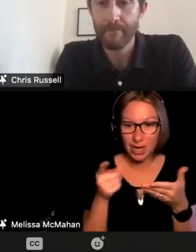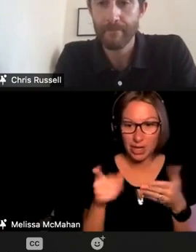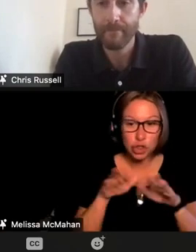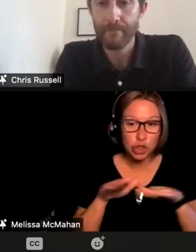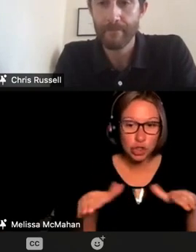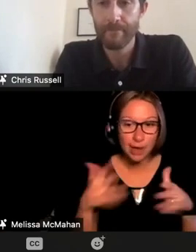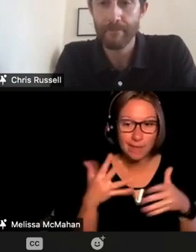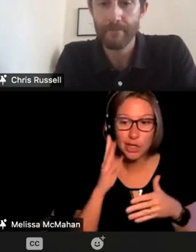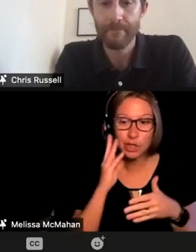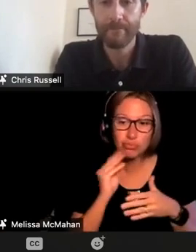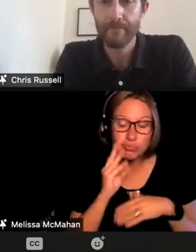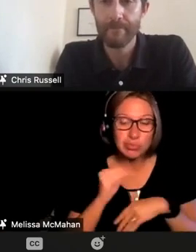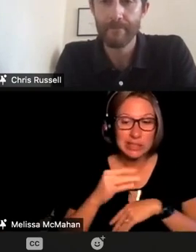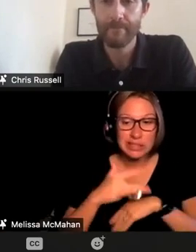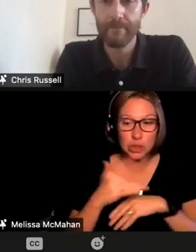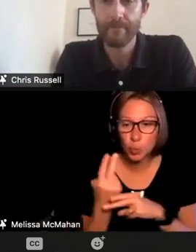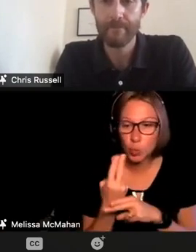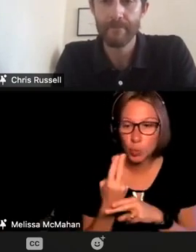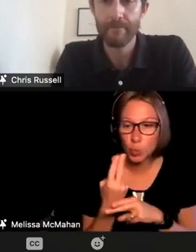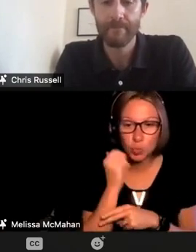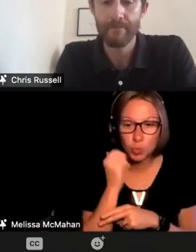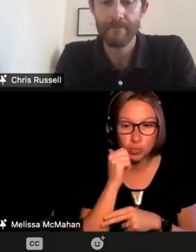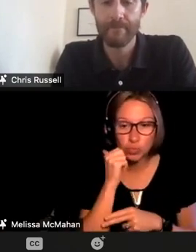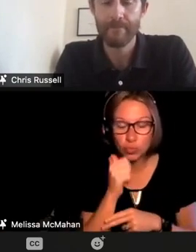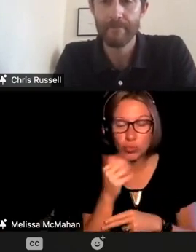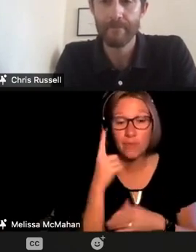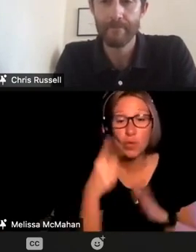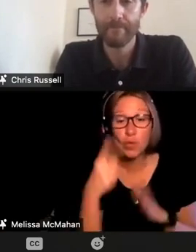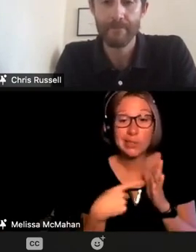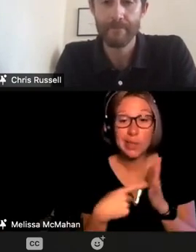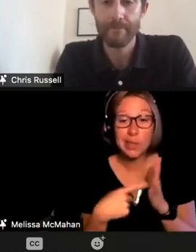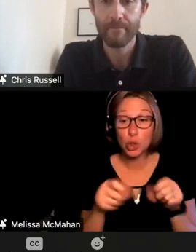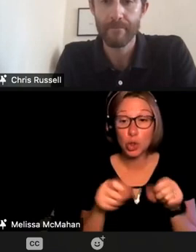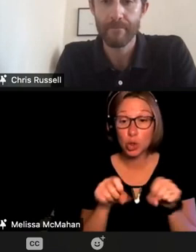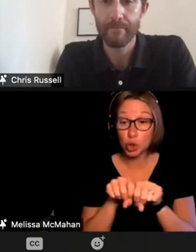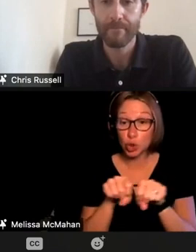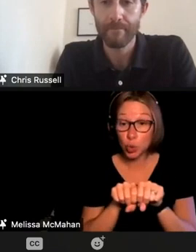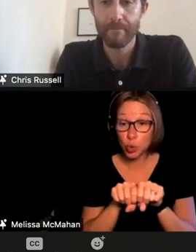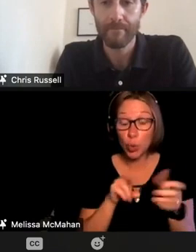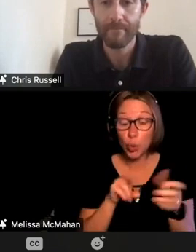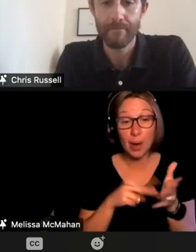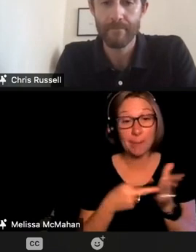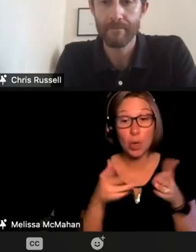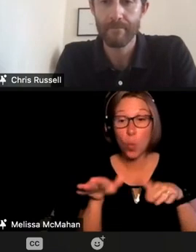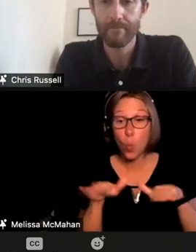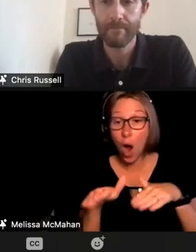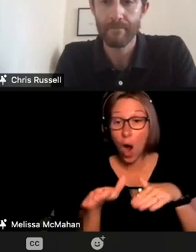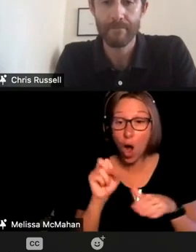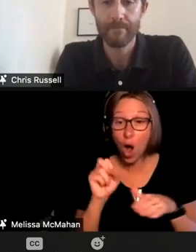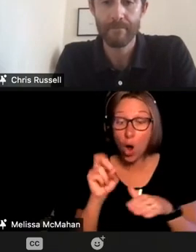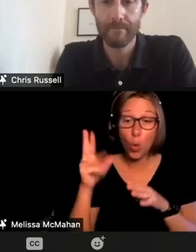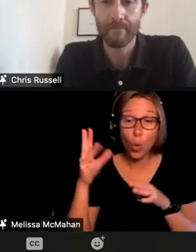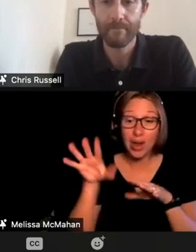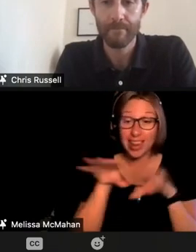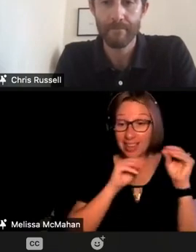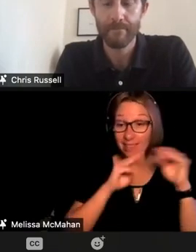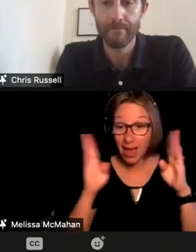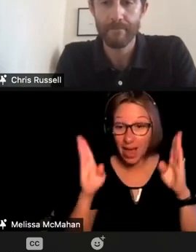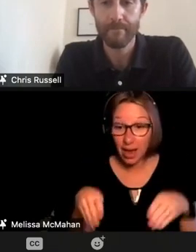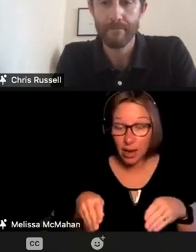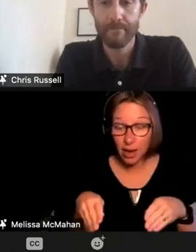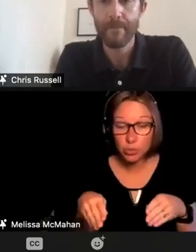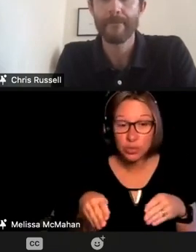So, for example, in this situation, if we associate the child's shoe with going for a walk or leaving the house, the best thing for them to use